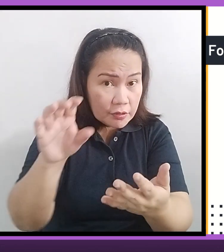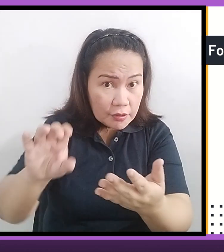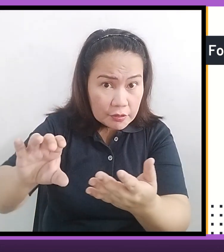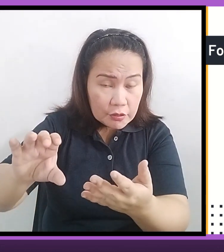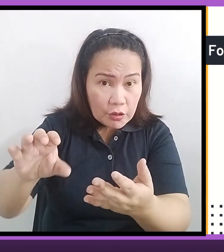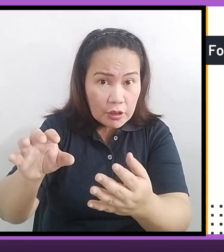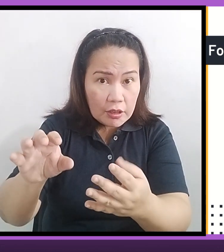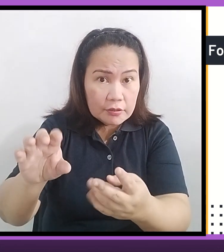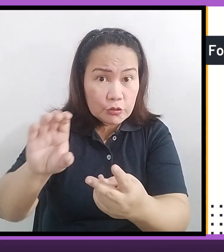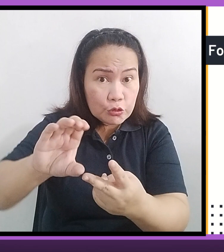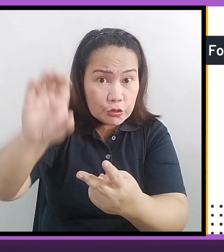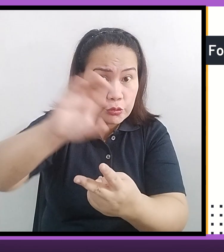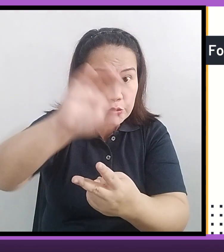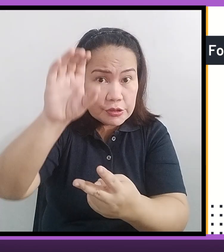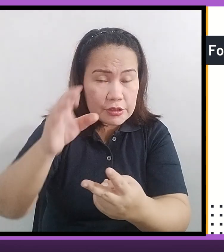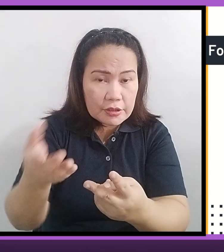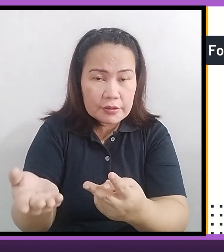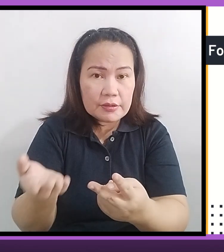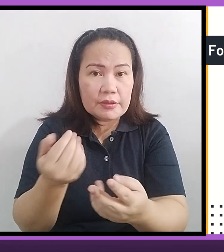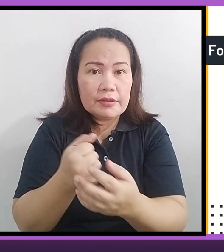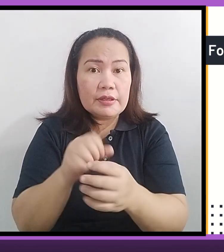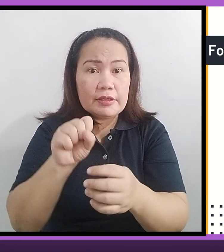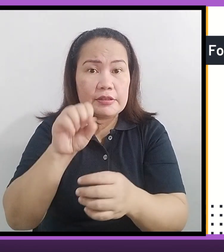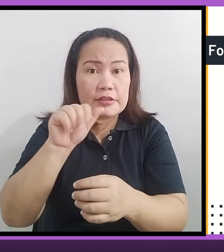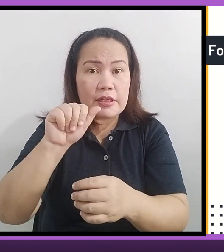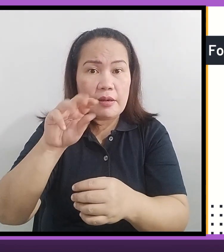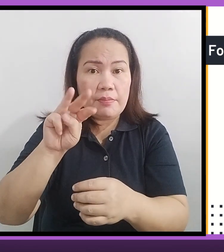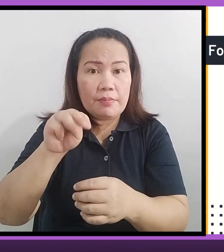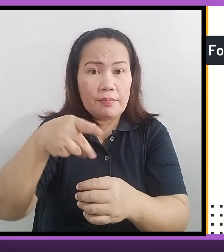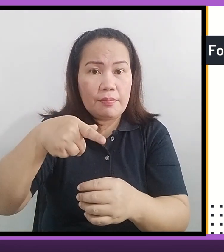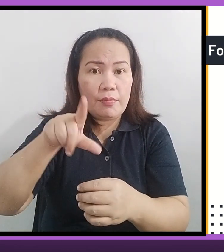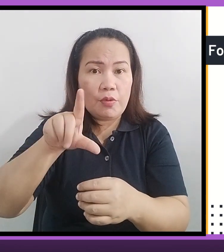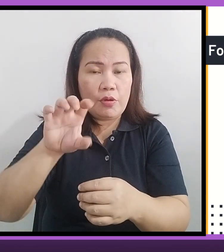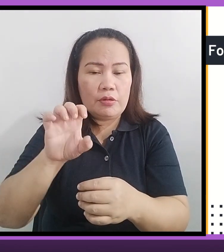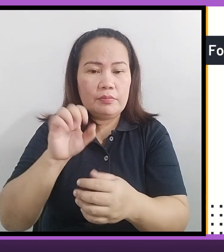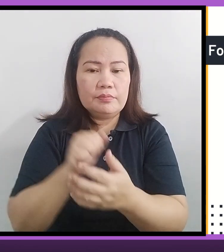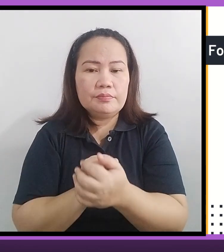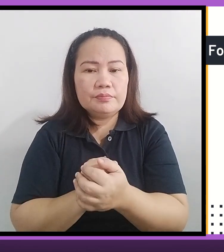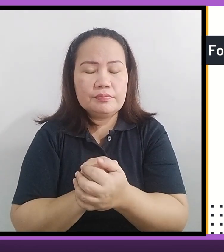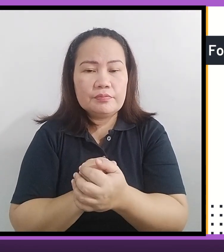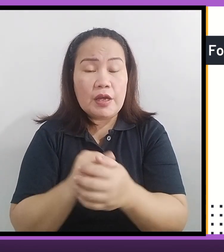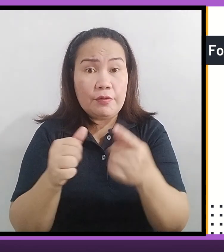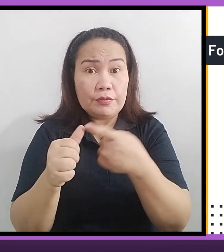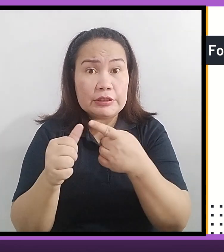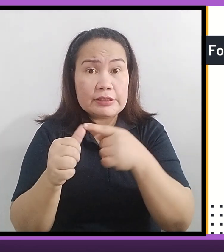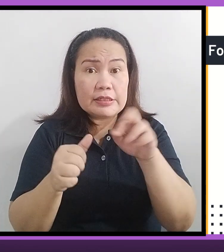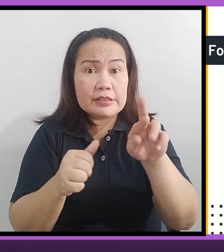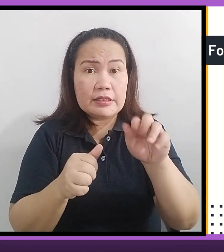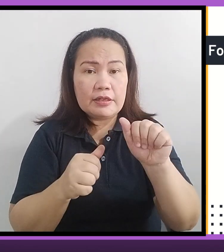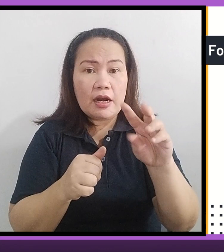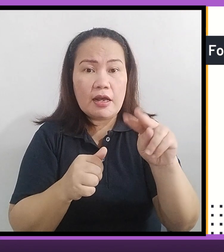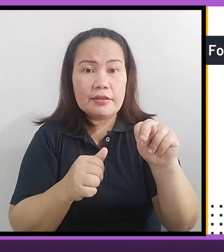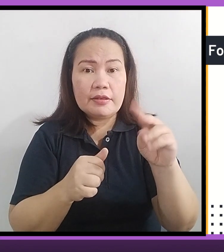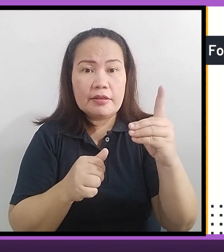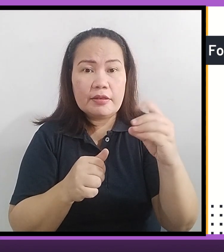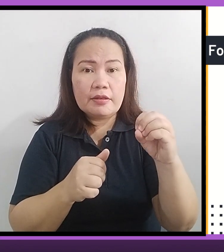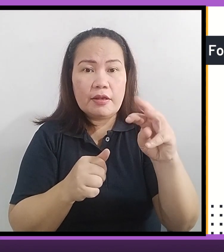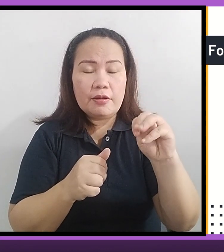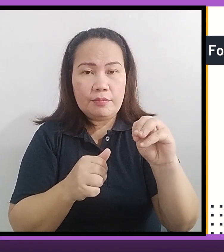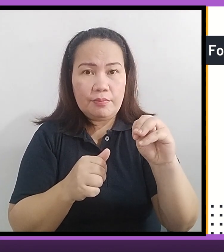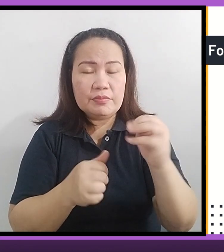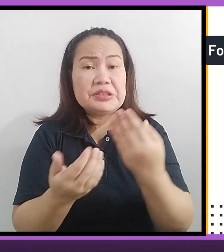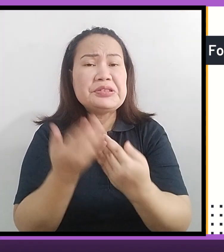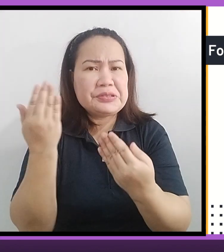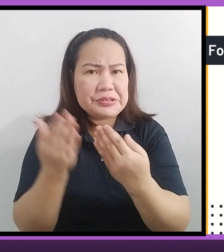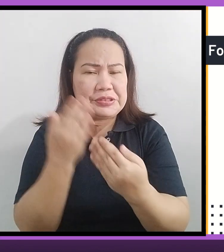choosing our sample. So first is the random sampling. This is the easiest way. No, ito madalas